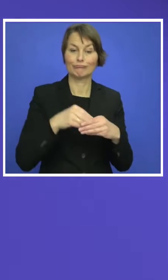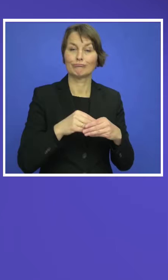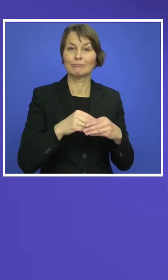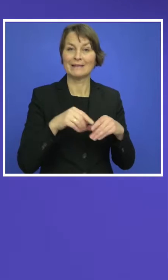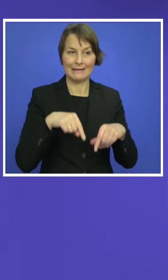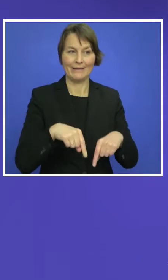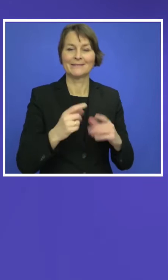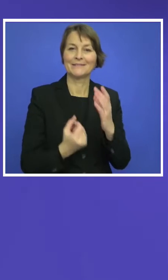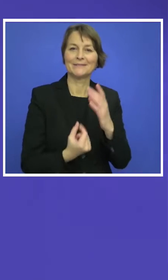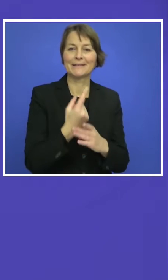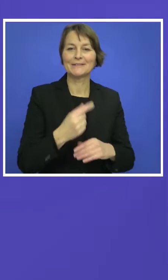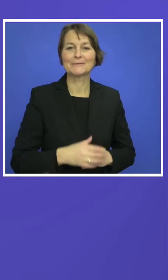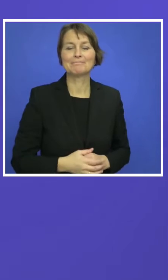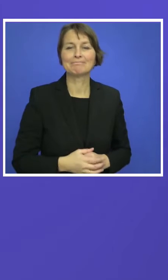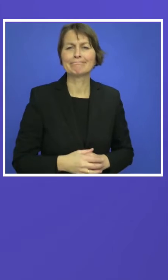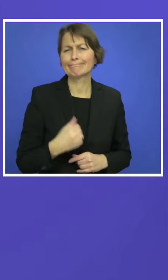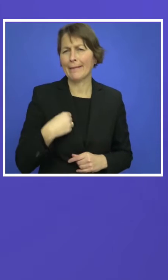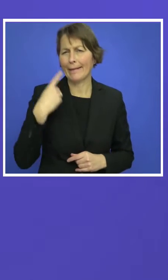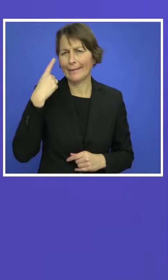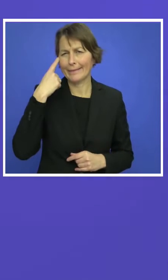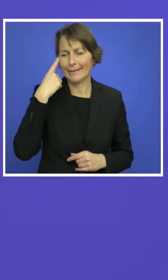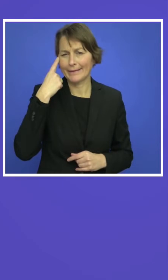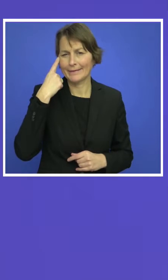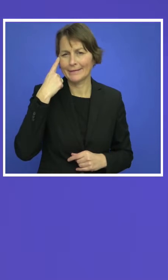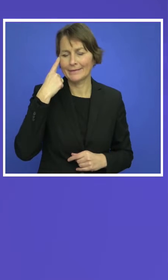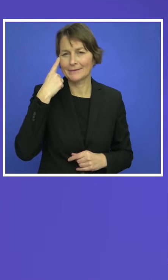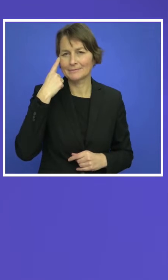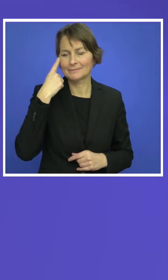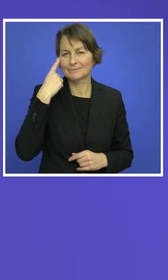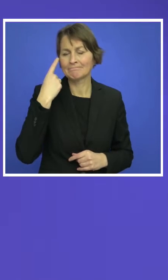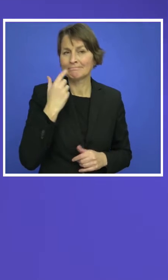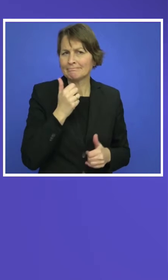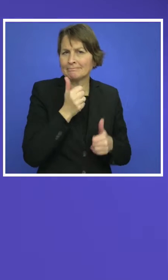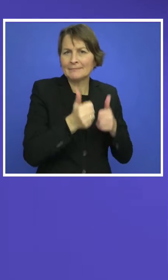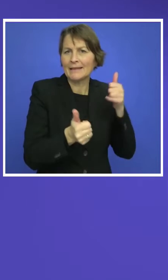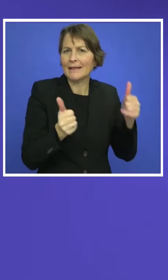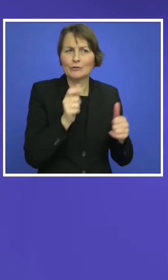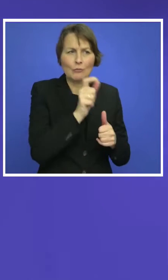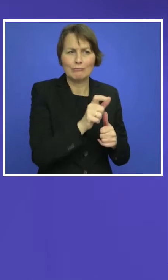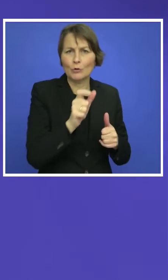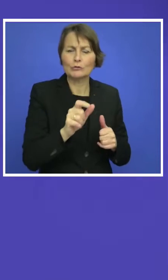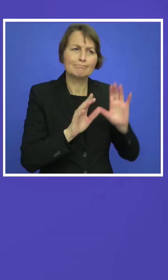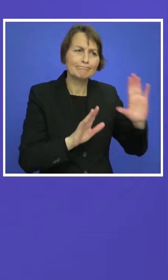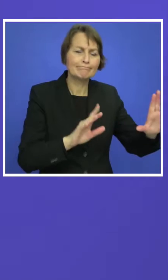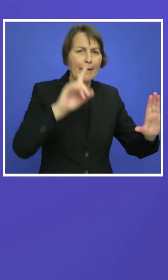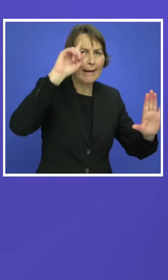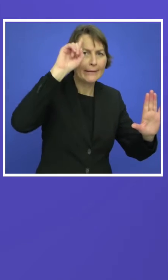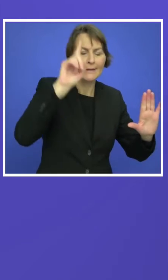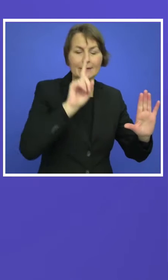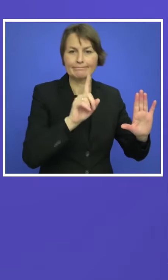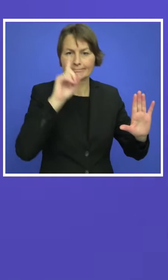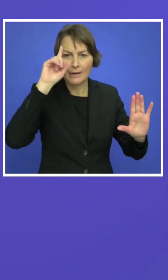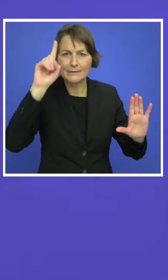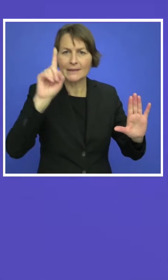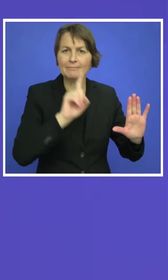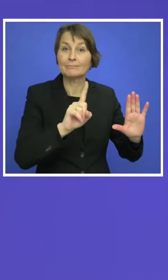that everyone has their ideas, and by sharing those ideas,